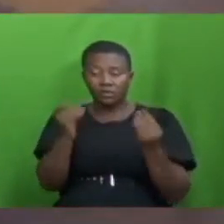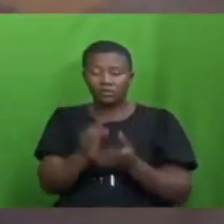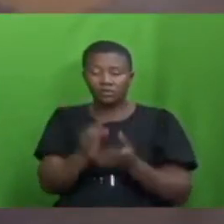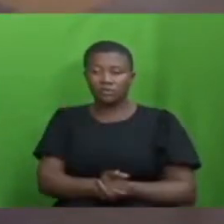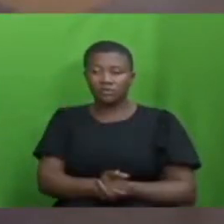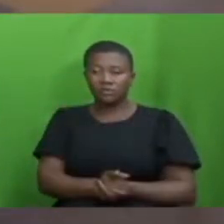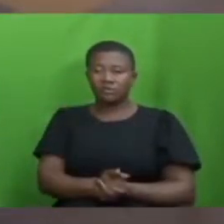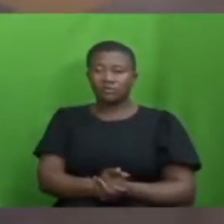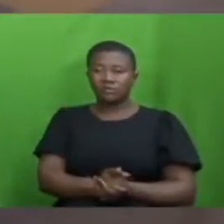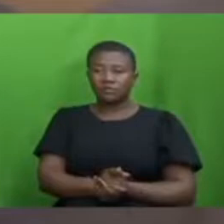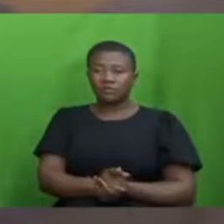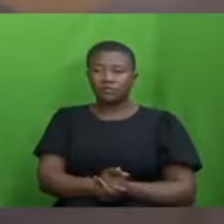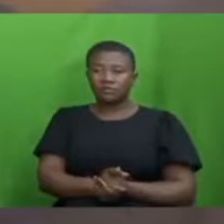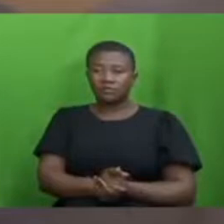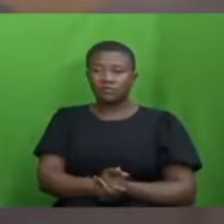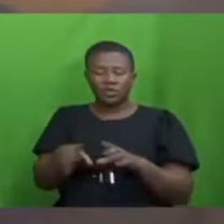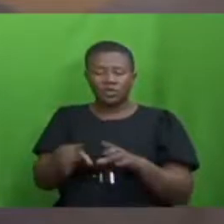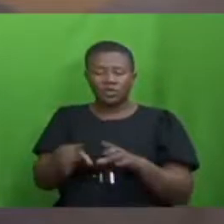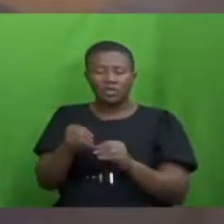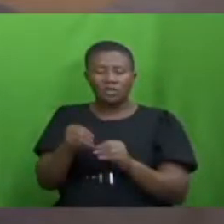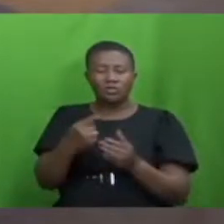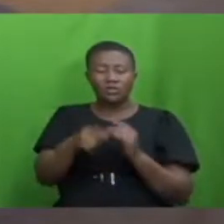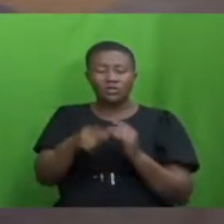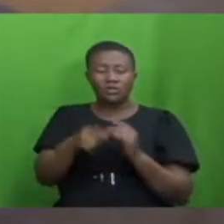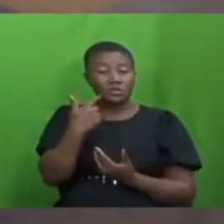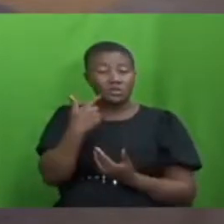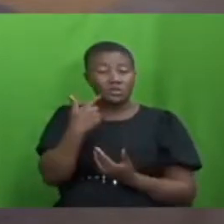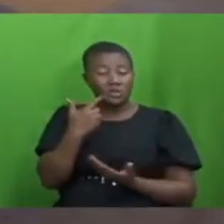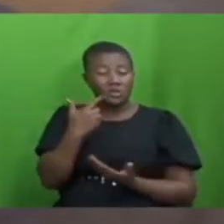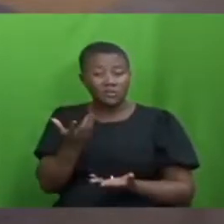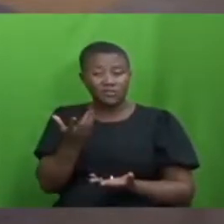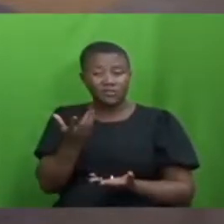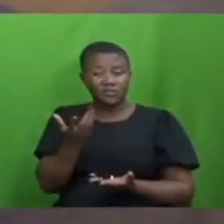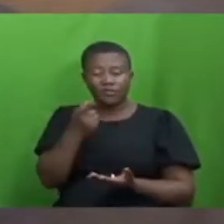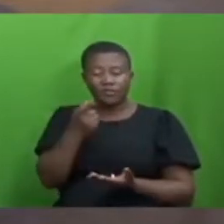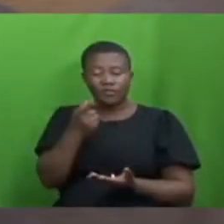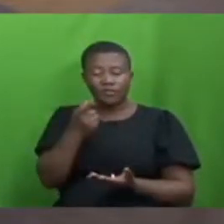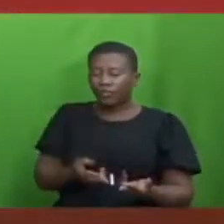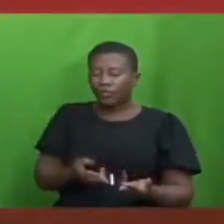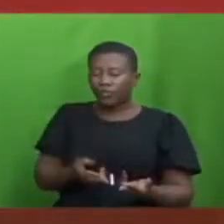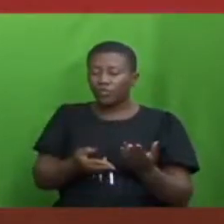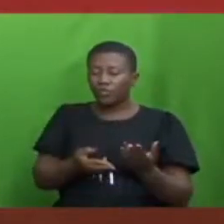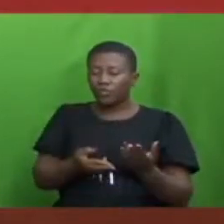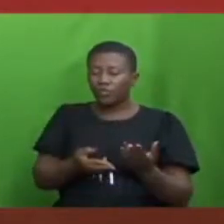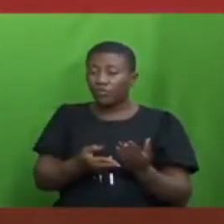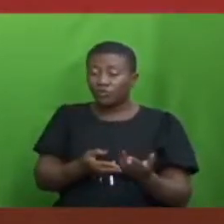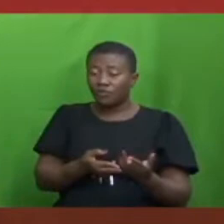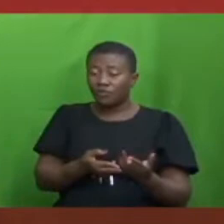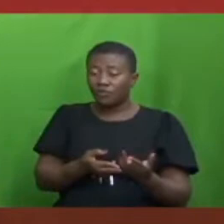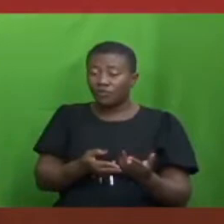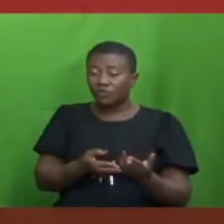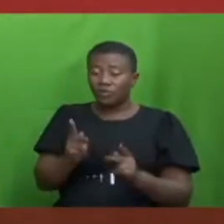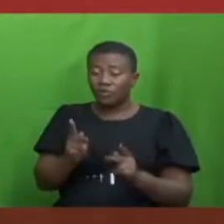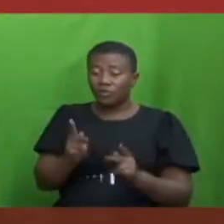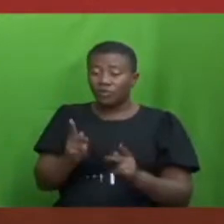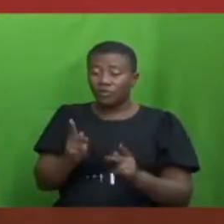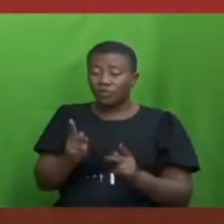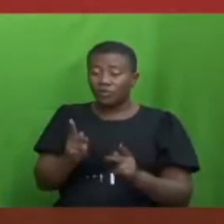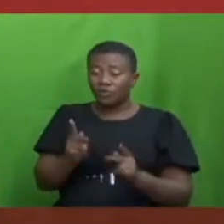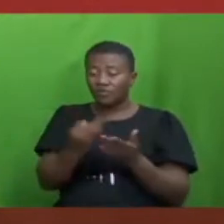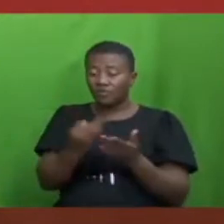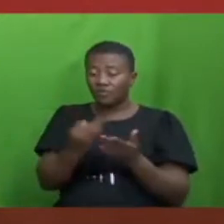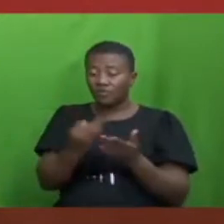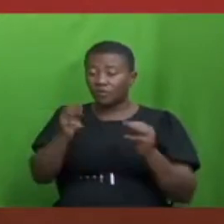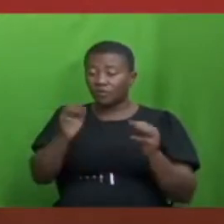To buttress his point, he refers to the Public Financial Management Act